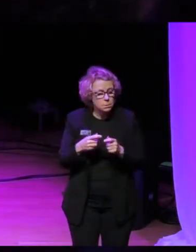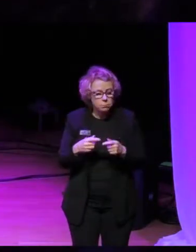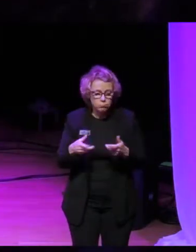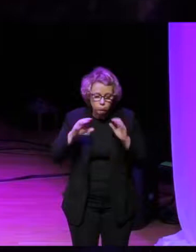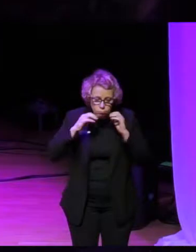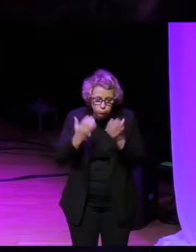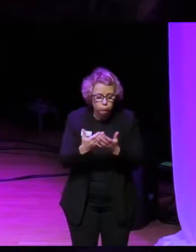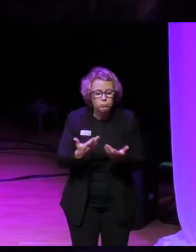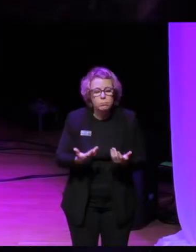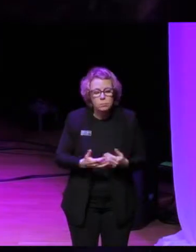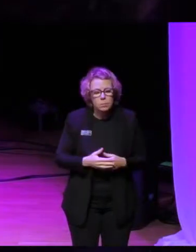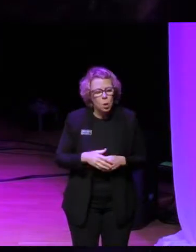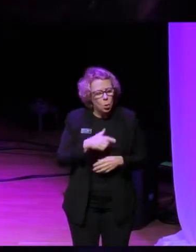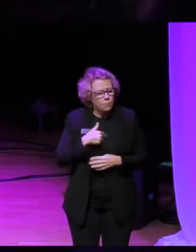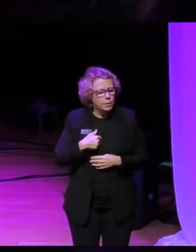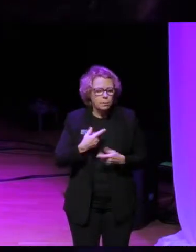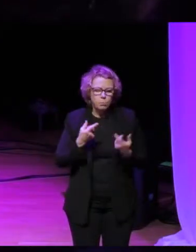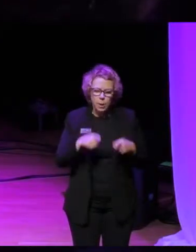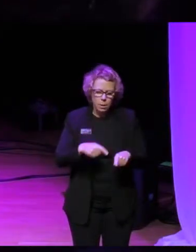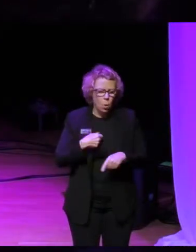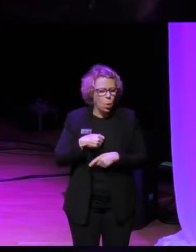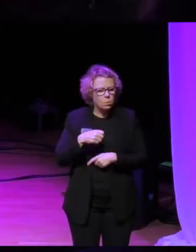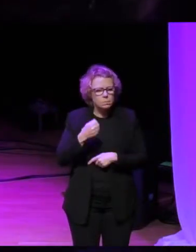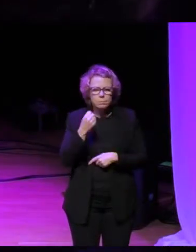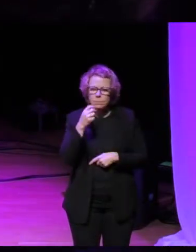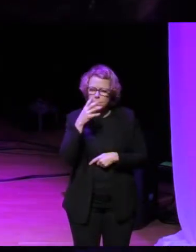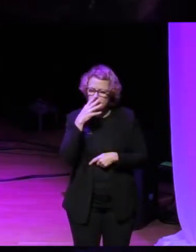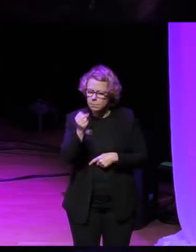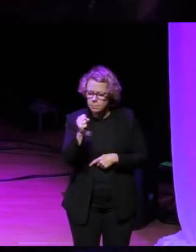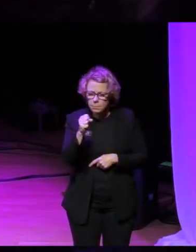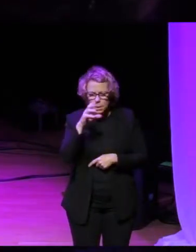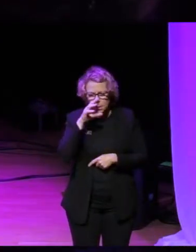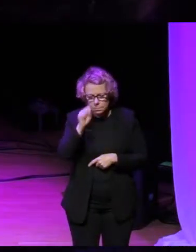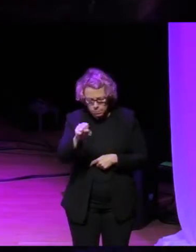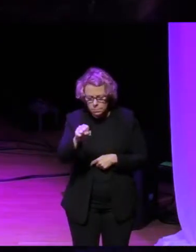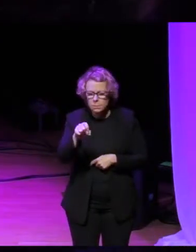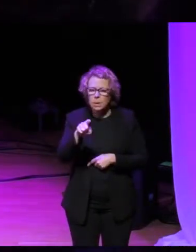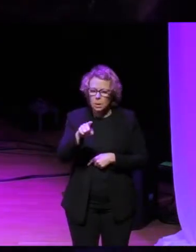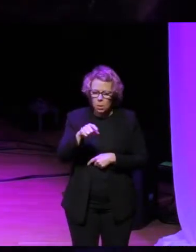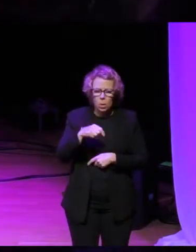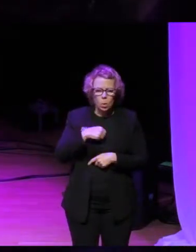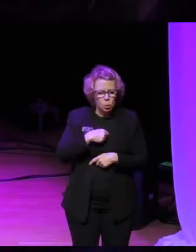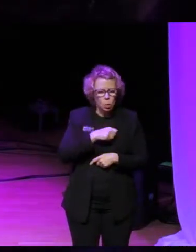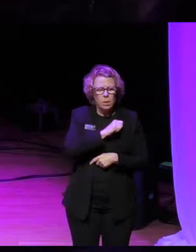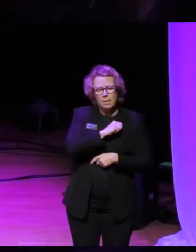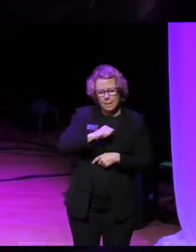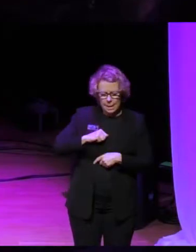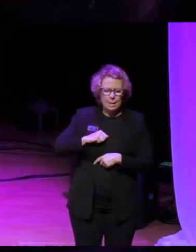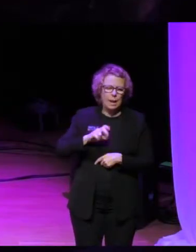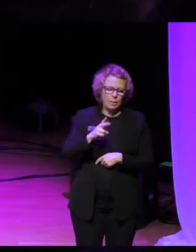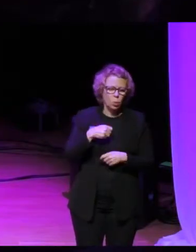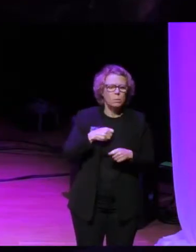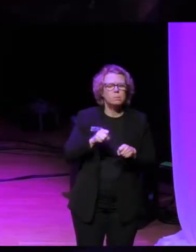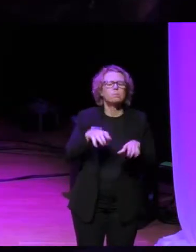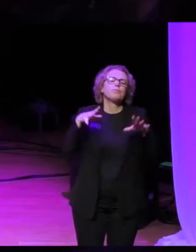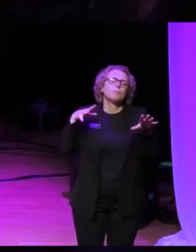We immediately sued, and I'm happy to say that shortly after we sued, the government released Rosa Maria, and she's back home with her parents. And that was another